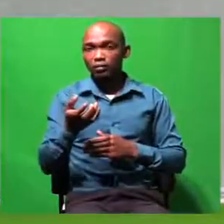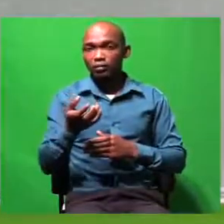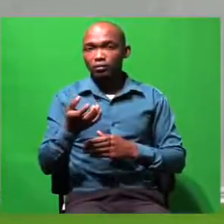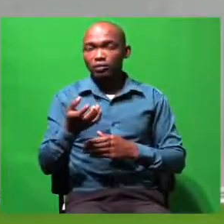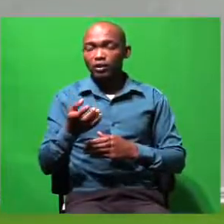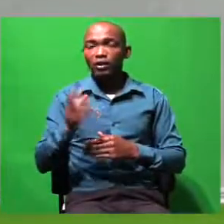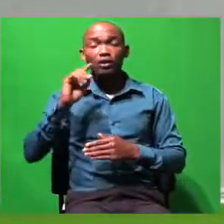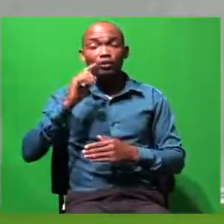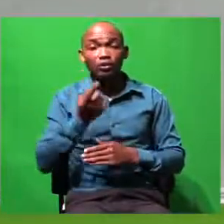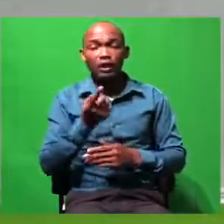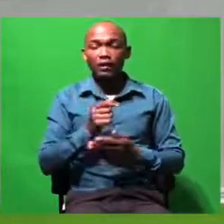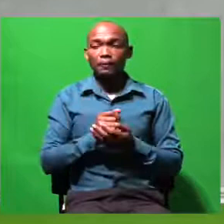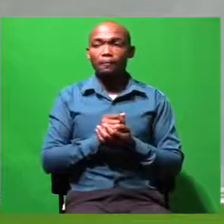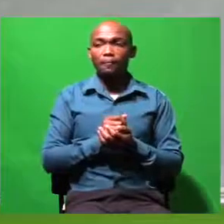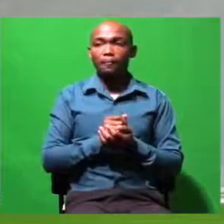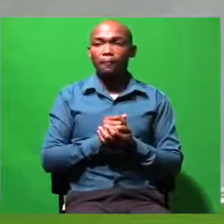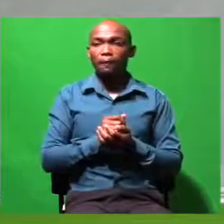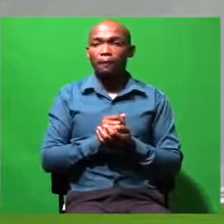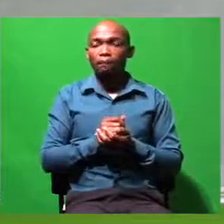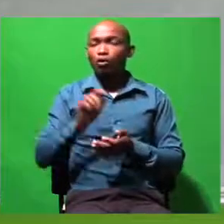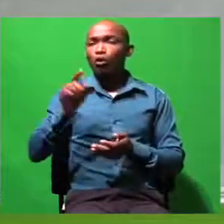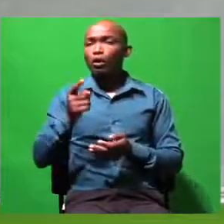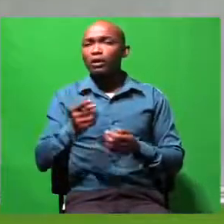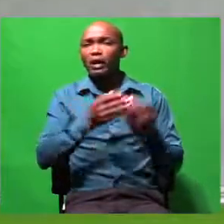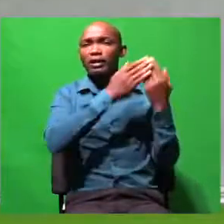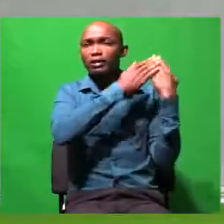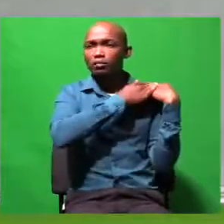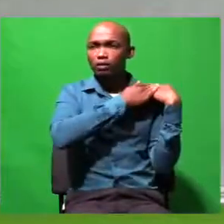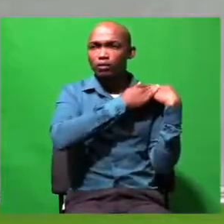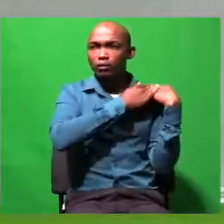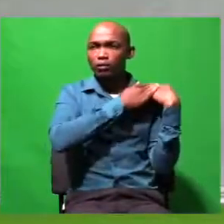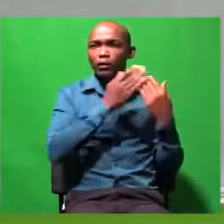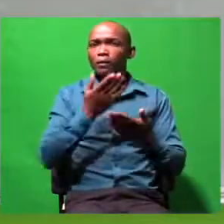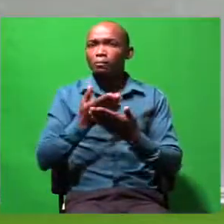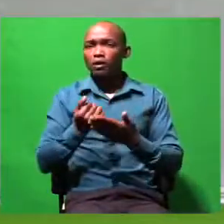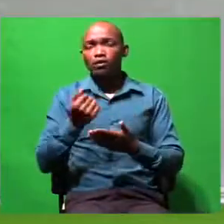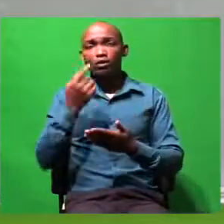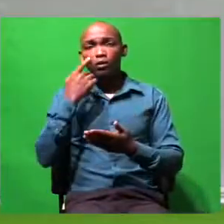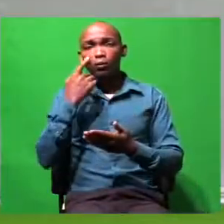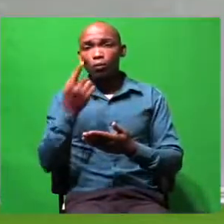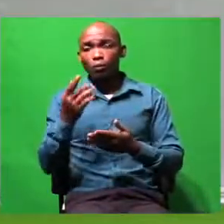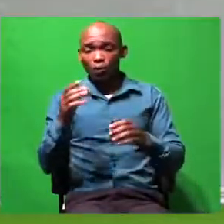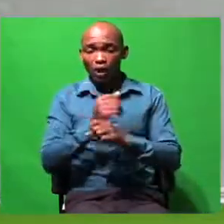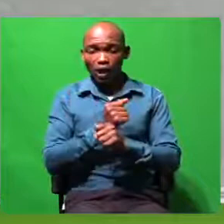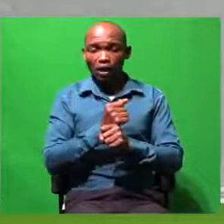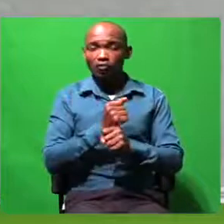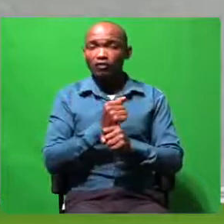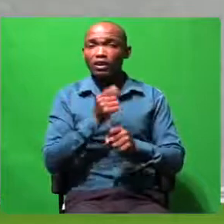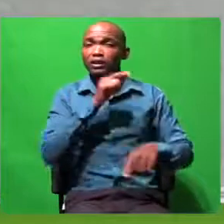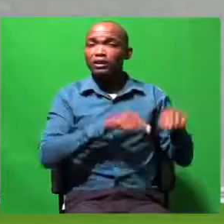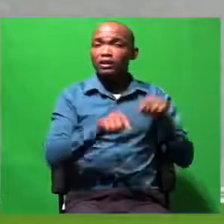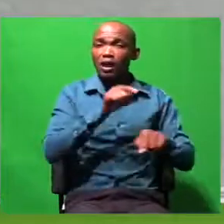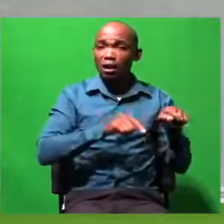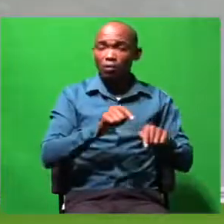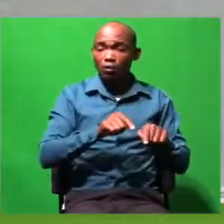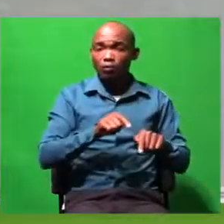groups? Can you try? What are responsibilities? Because we have disabled, we